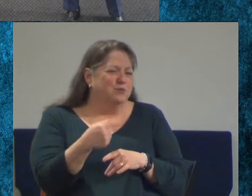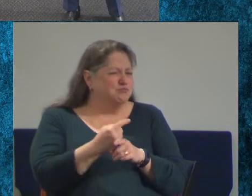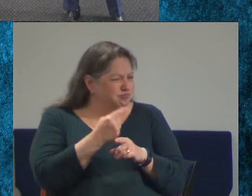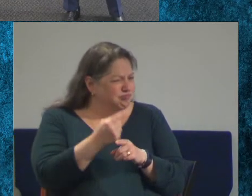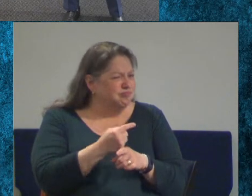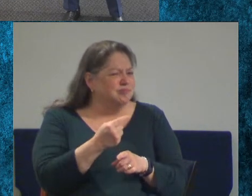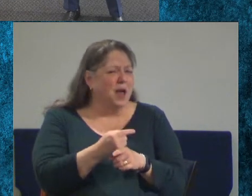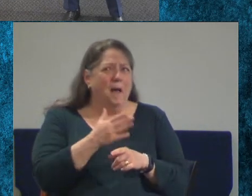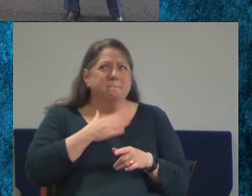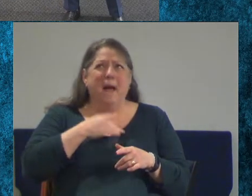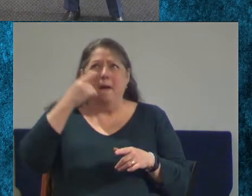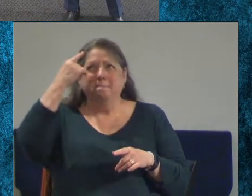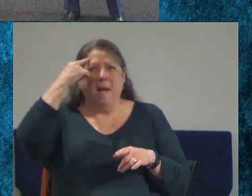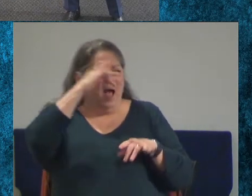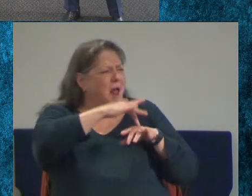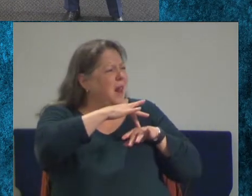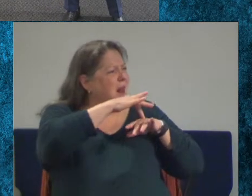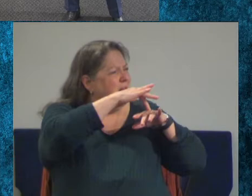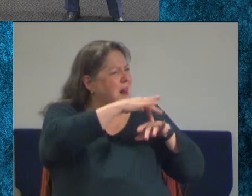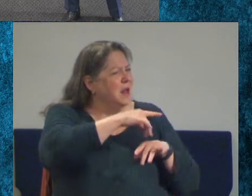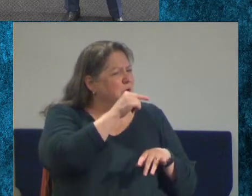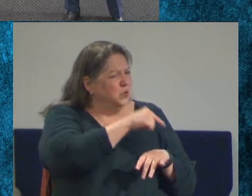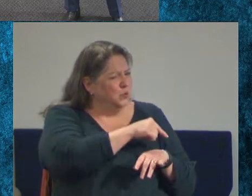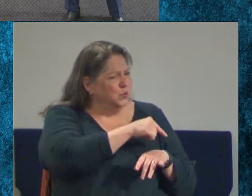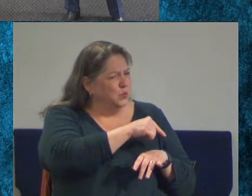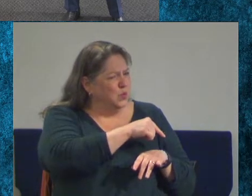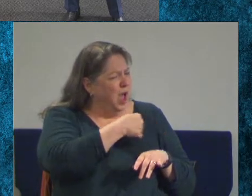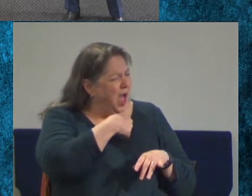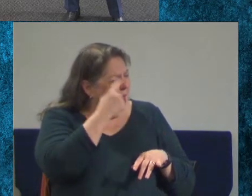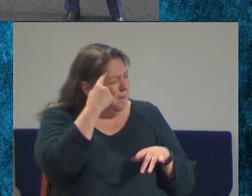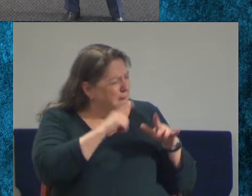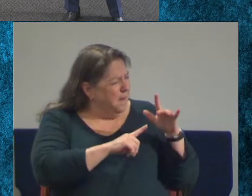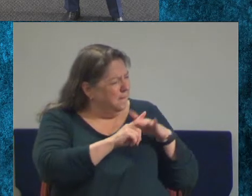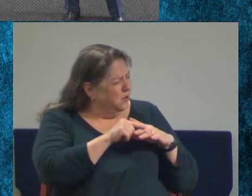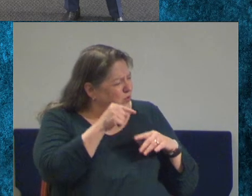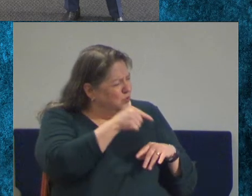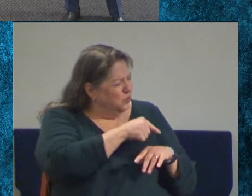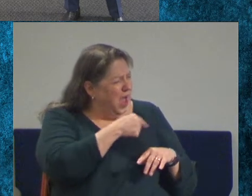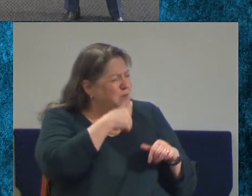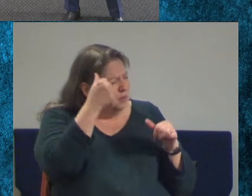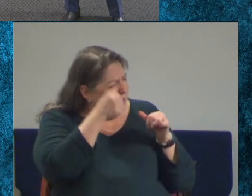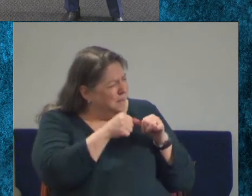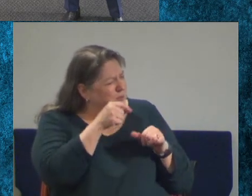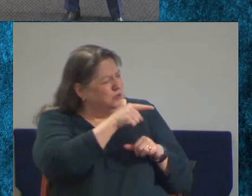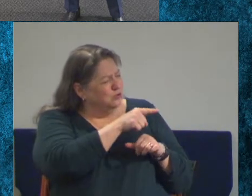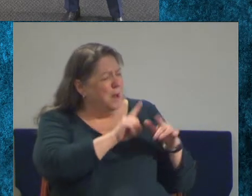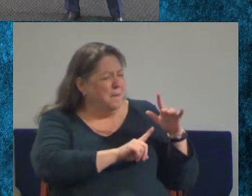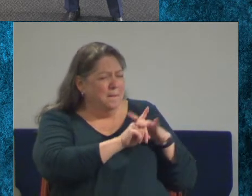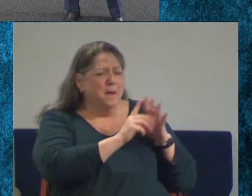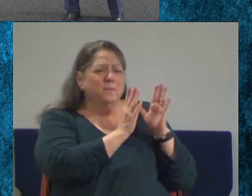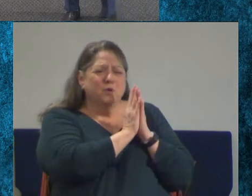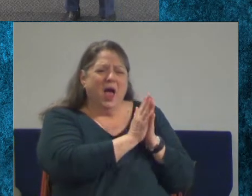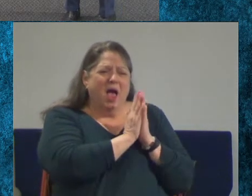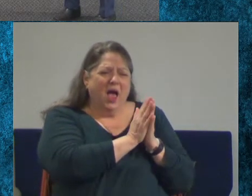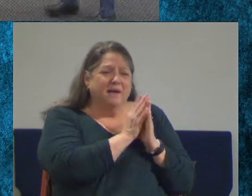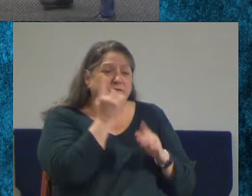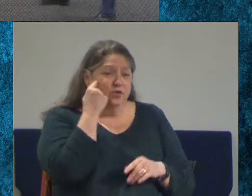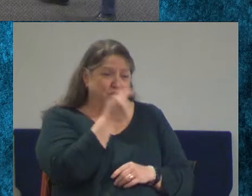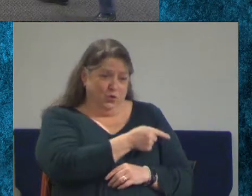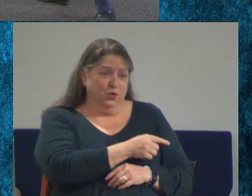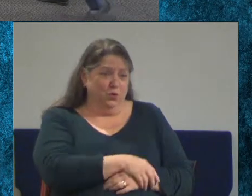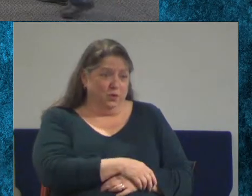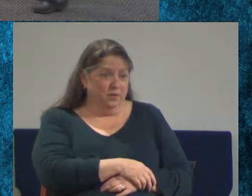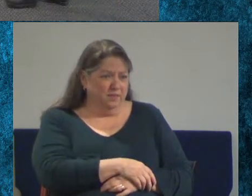My mind is fixed on you. When I pray, I think of you. When I pray, I remember you. So Paul was the type of person who